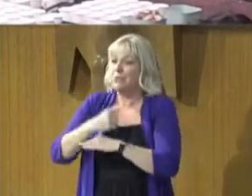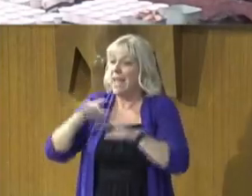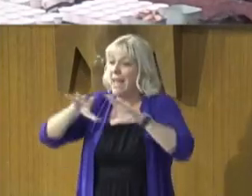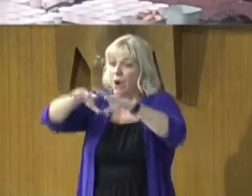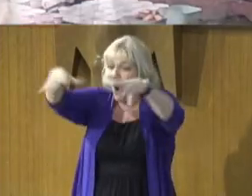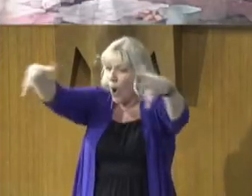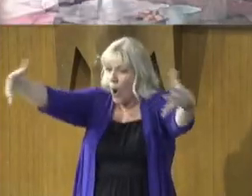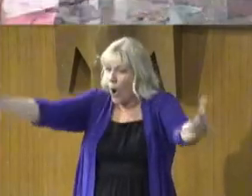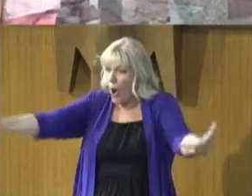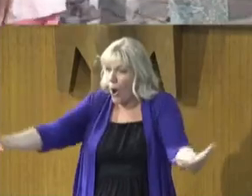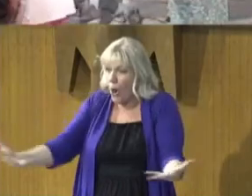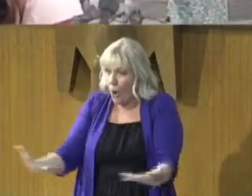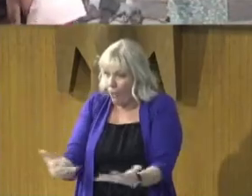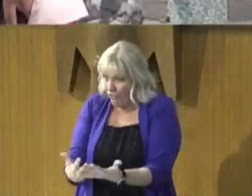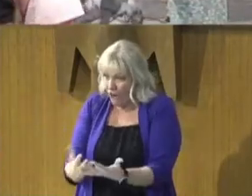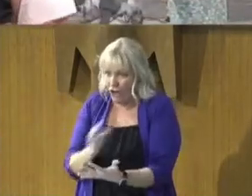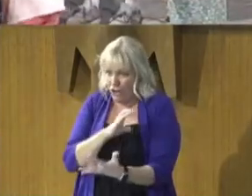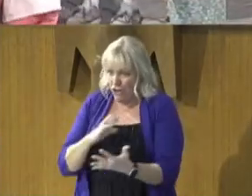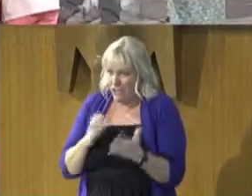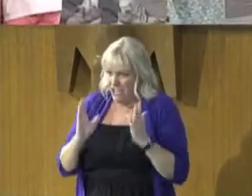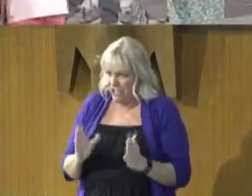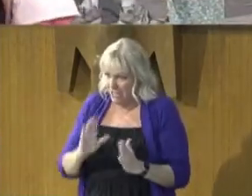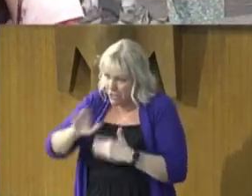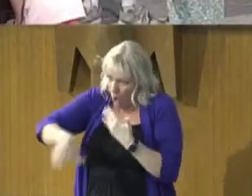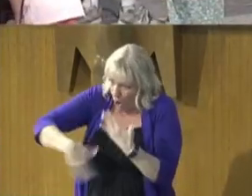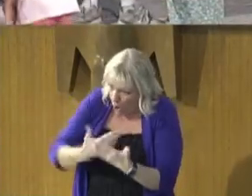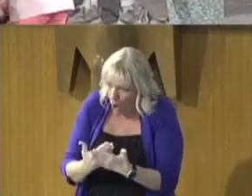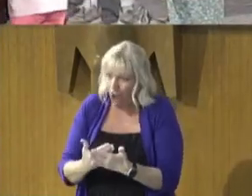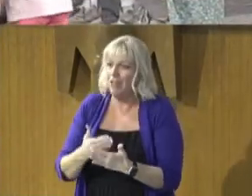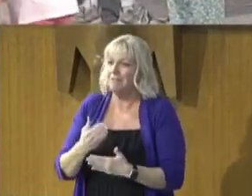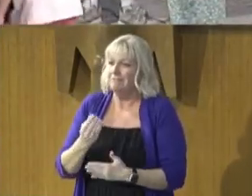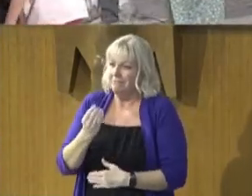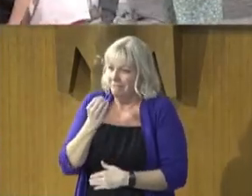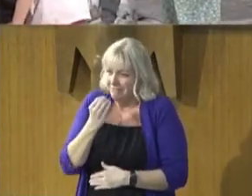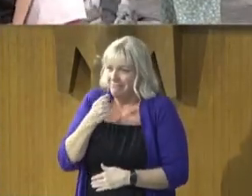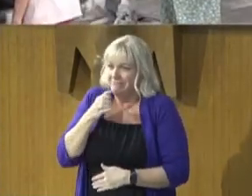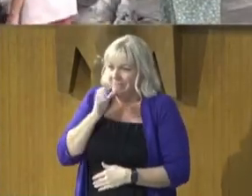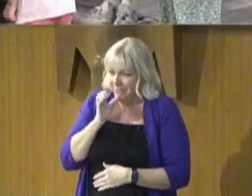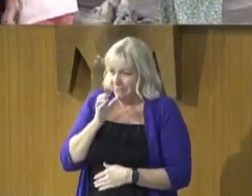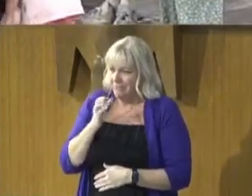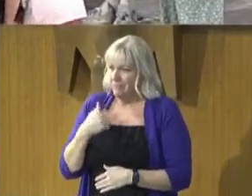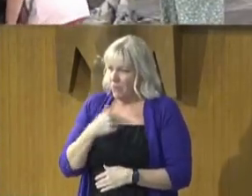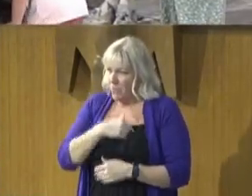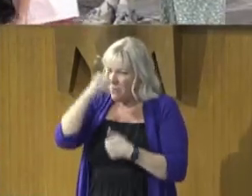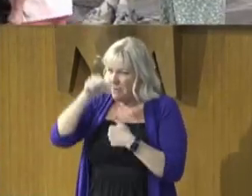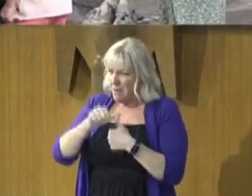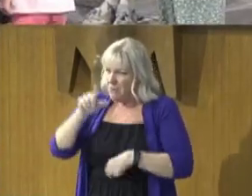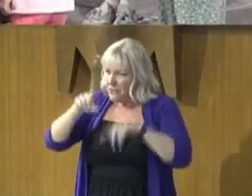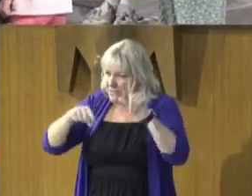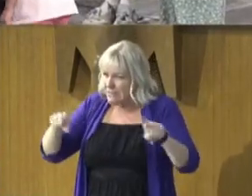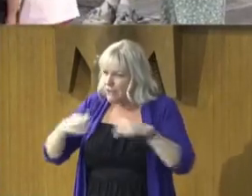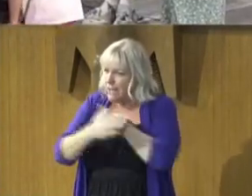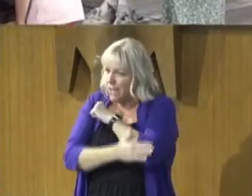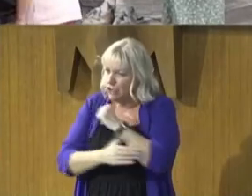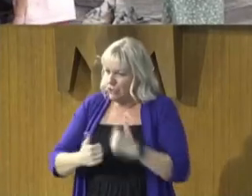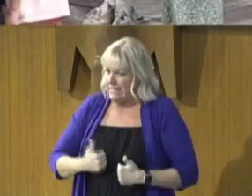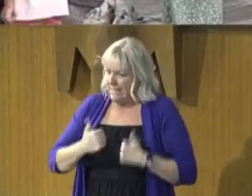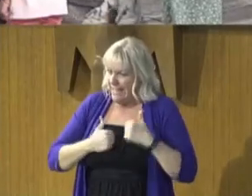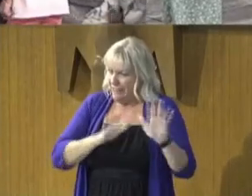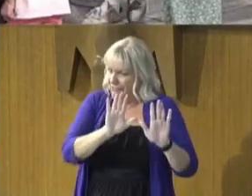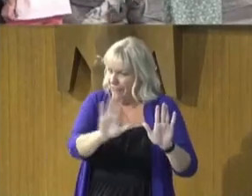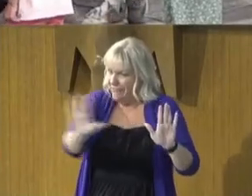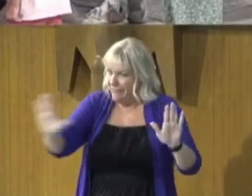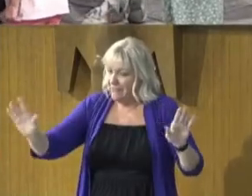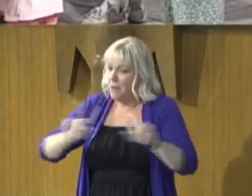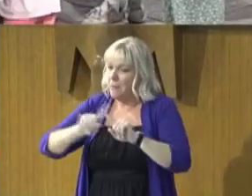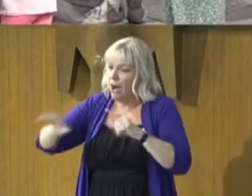world, we're taking communion. Christians are taking communion. And it reminds us, even though we live in all different countries, we're all connected with